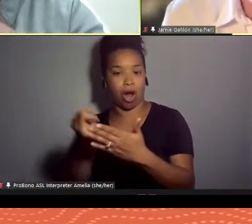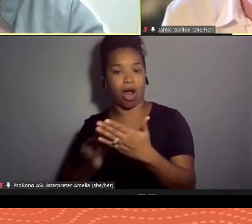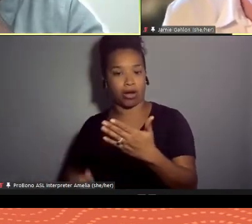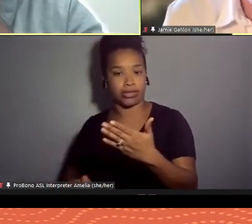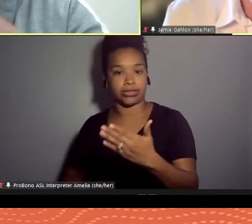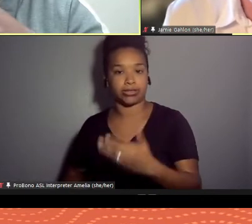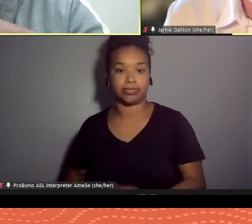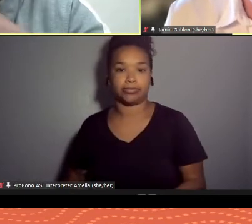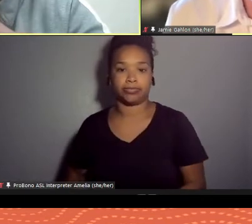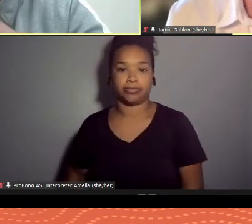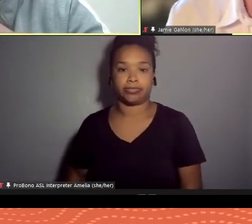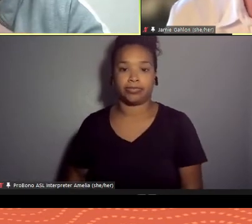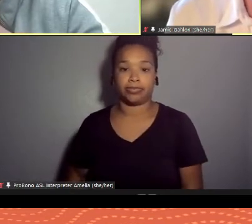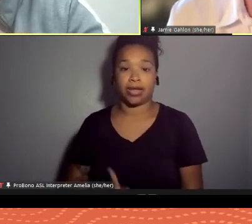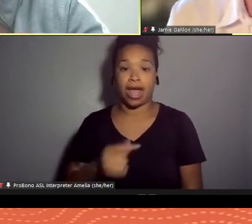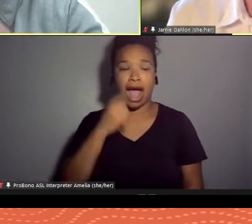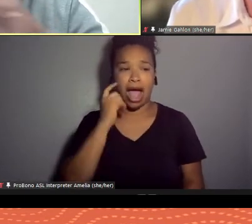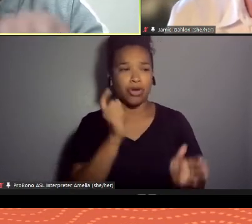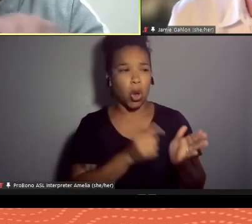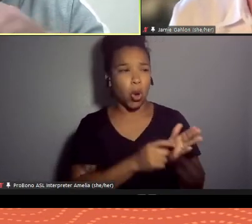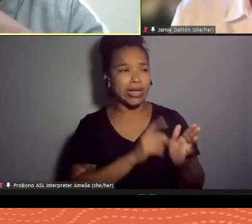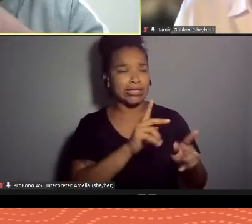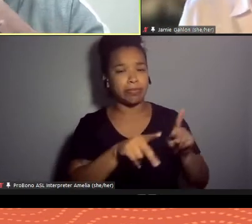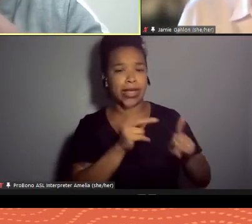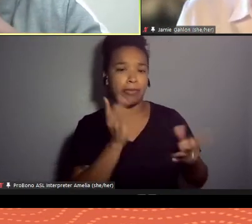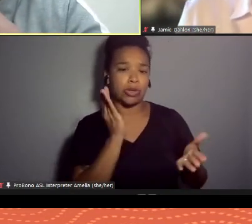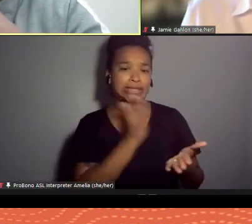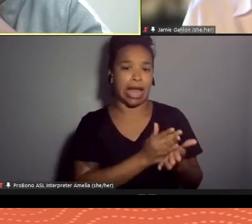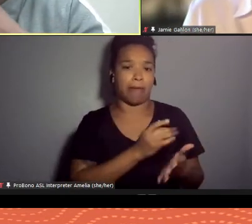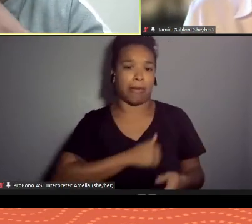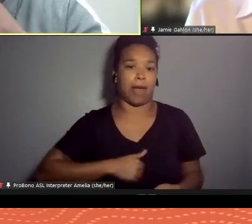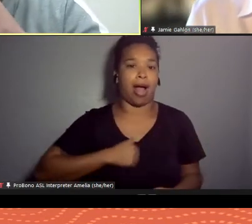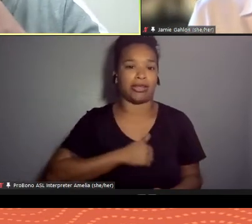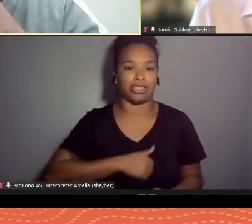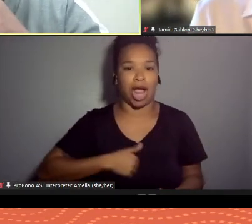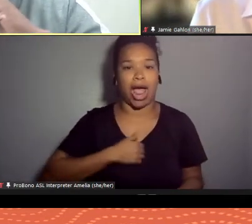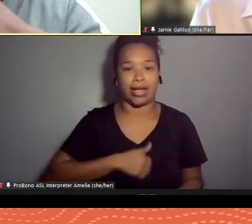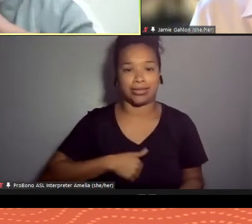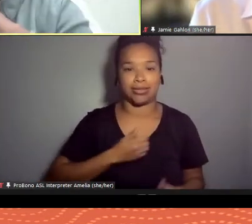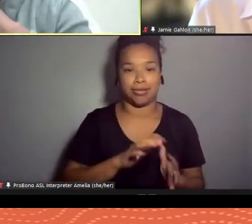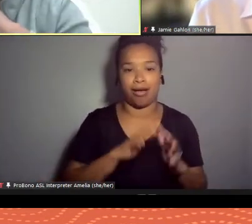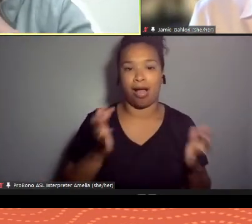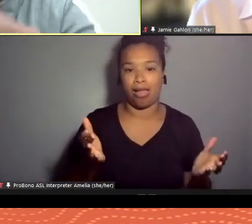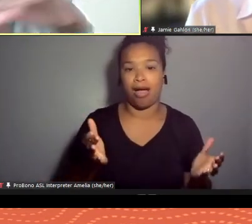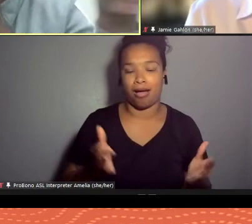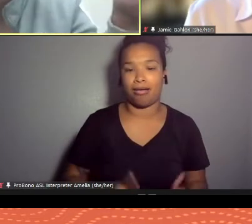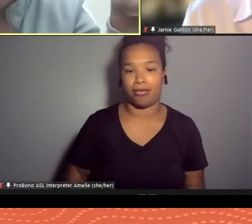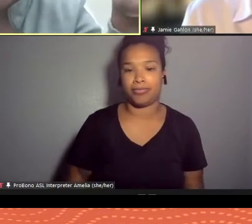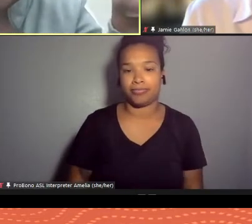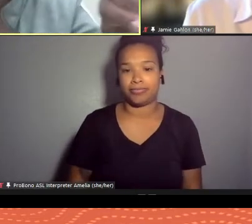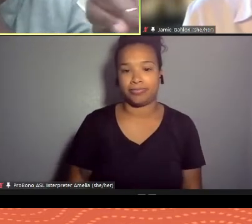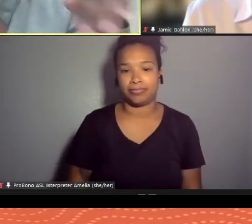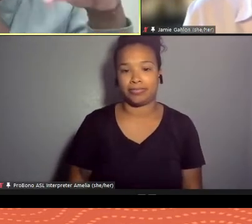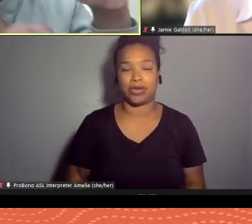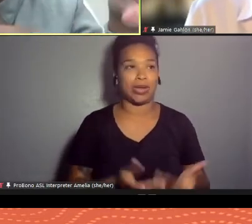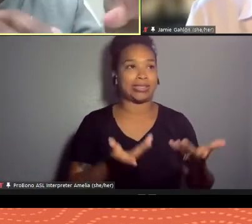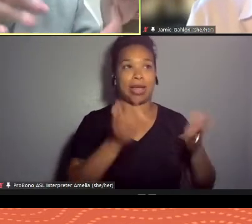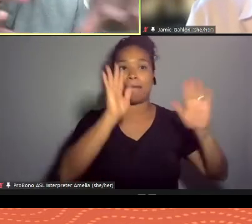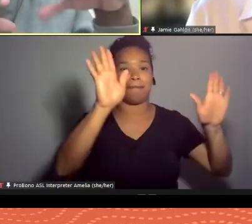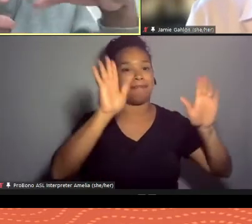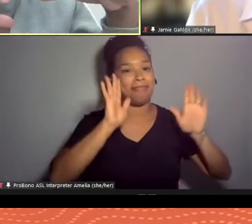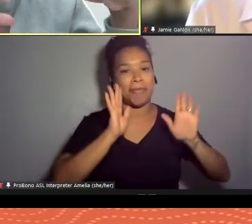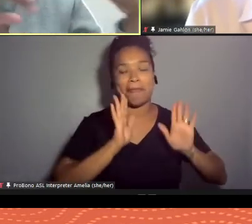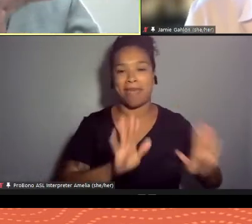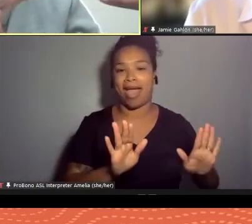I've seen people stop apologizing nearly as much. Which is amazing. And not